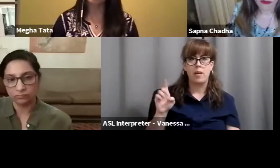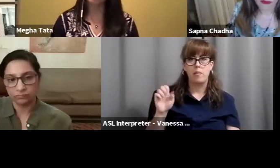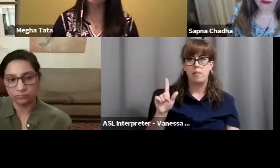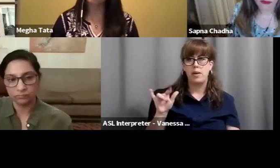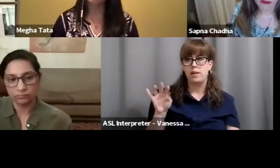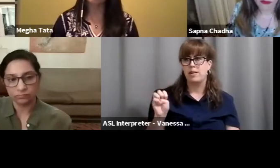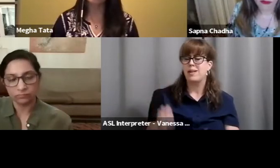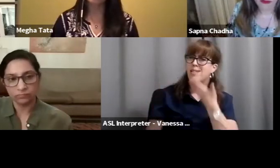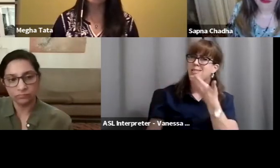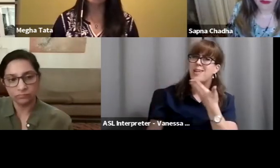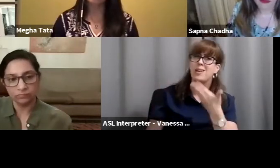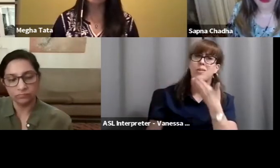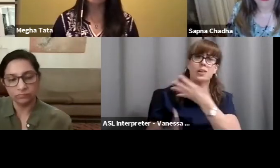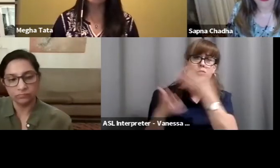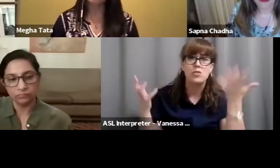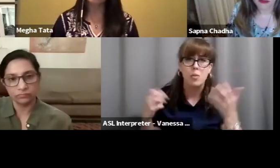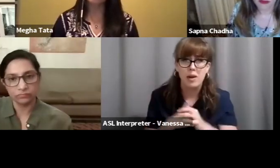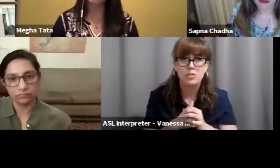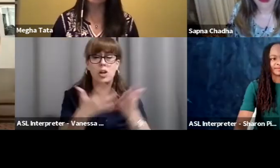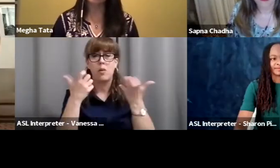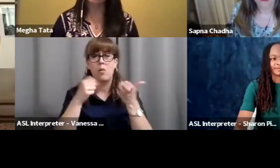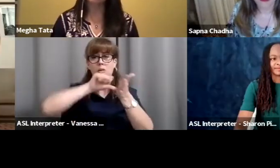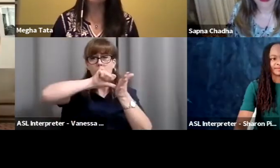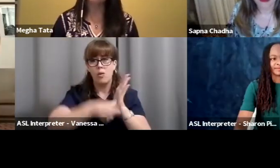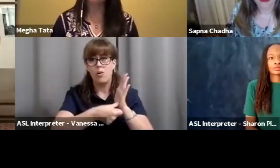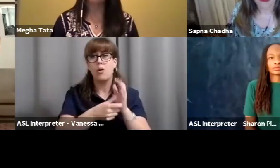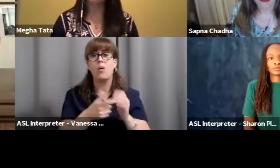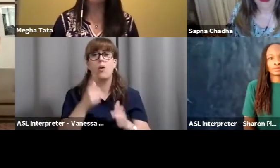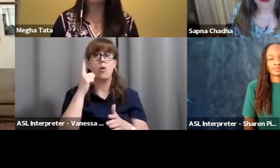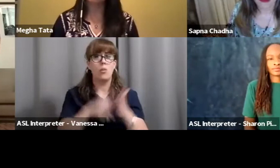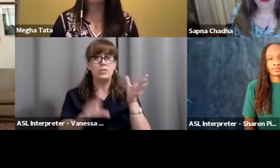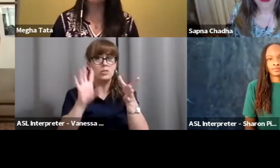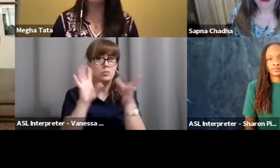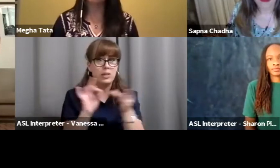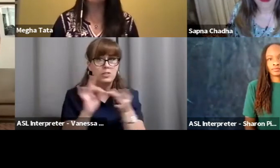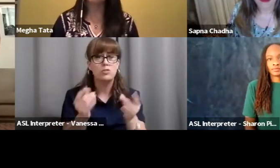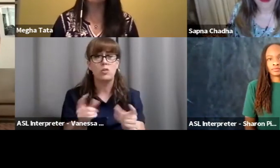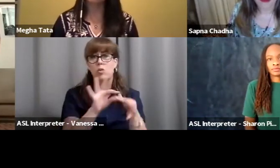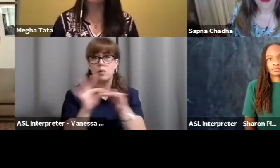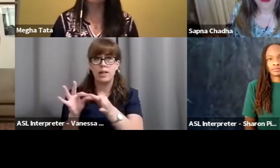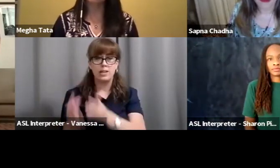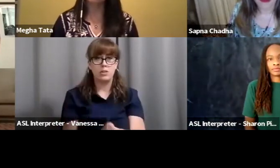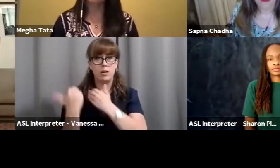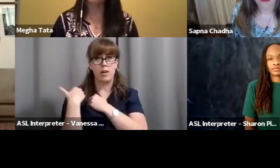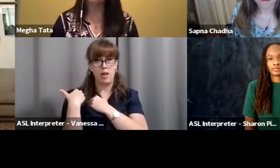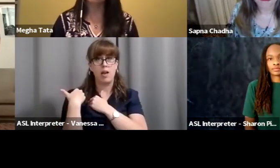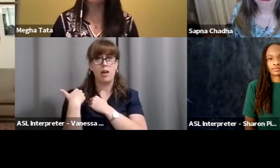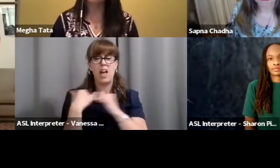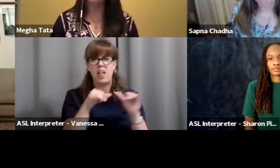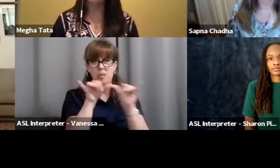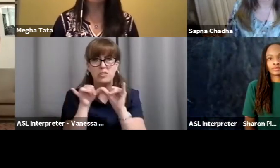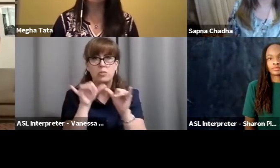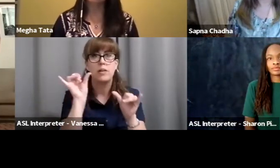about accountability, and measurement. And I'm going to turn back to Rohini, and then I'm going to bring